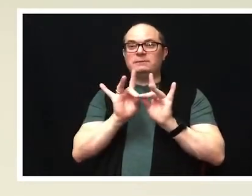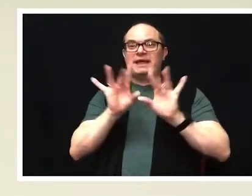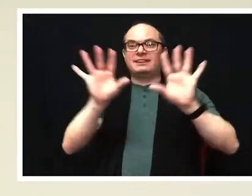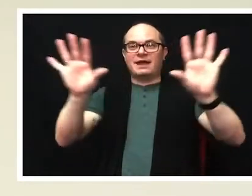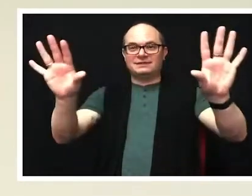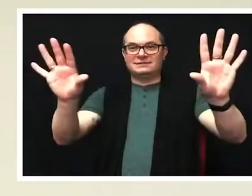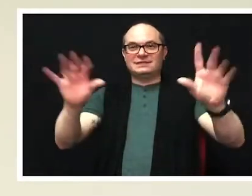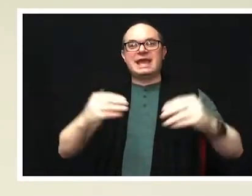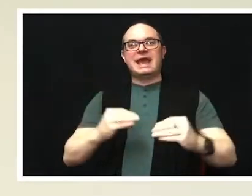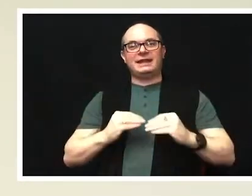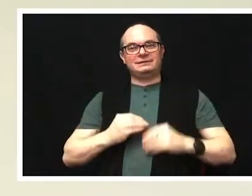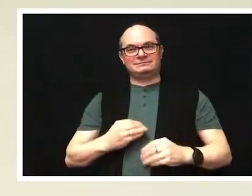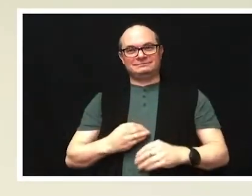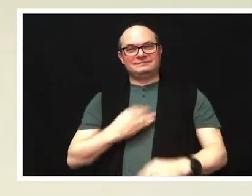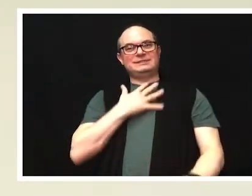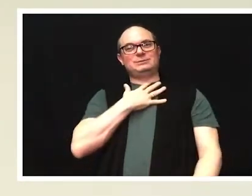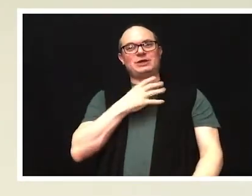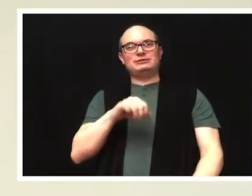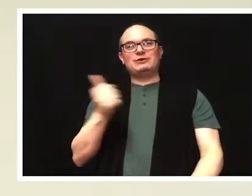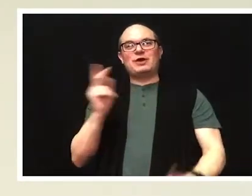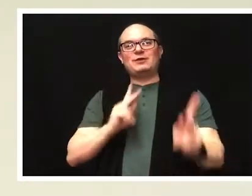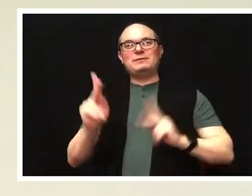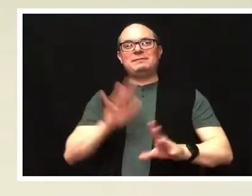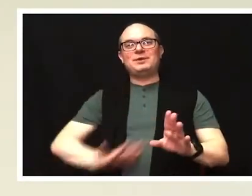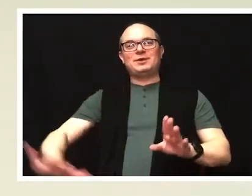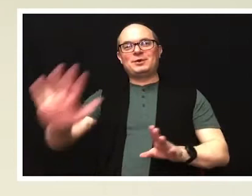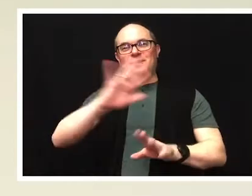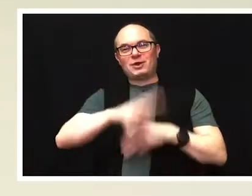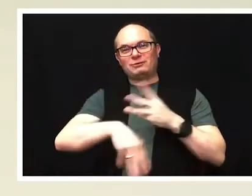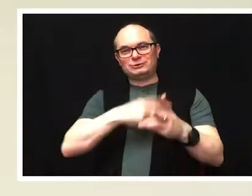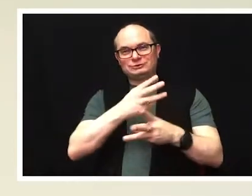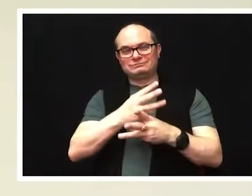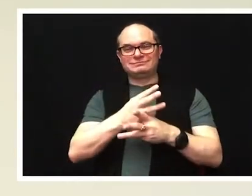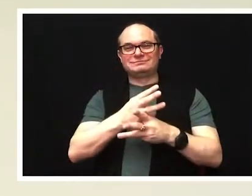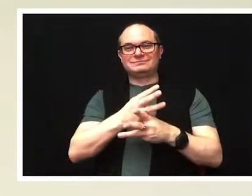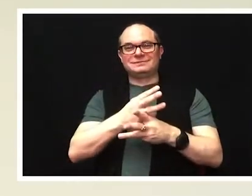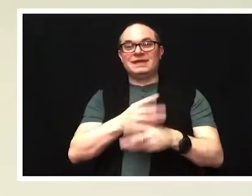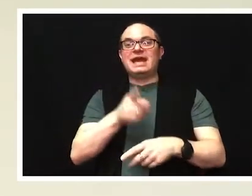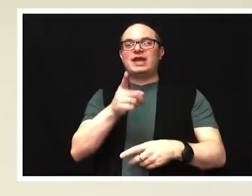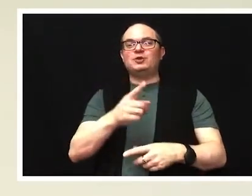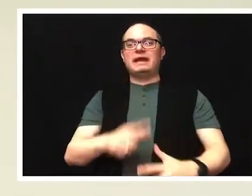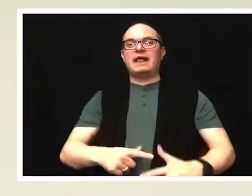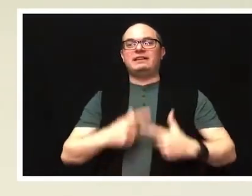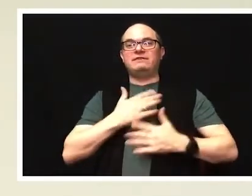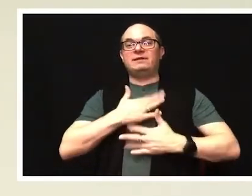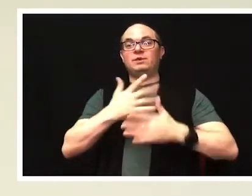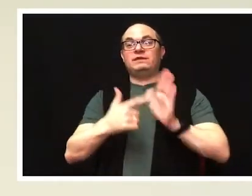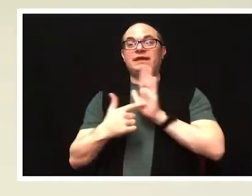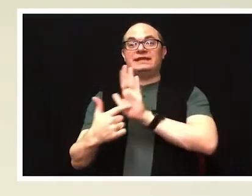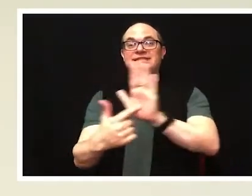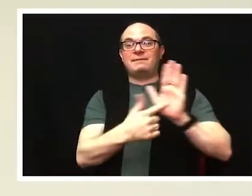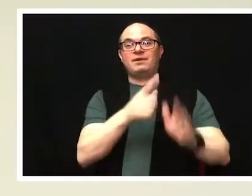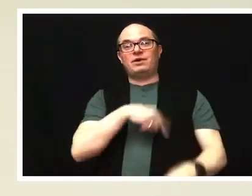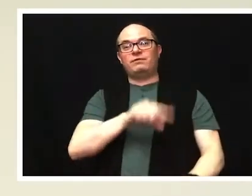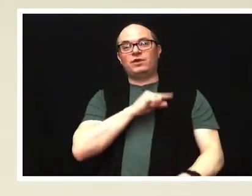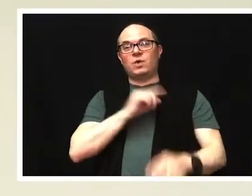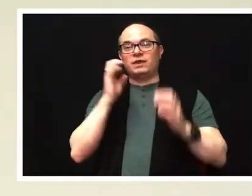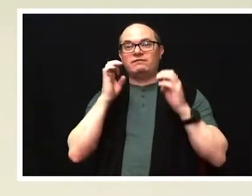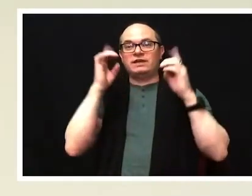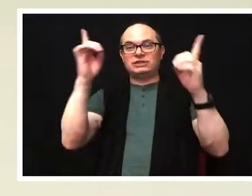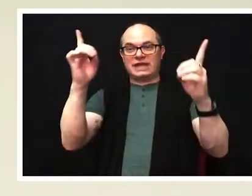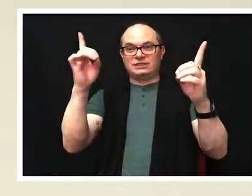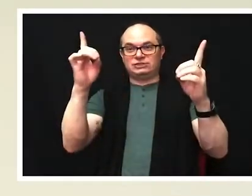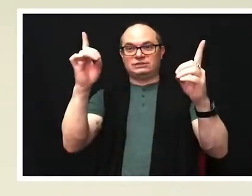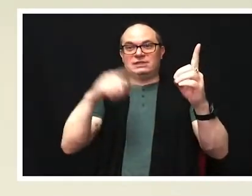and inspiration to those around you and ultimately to the world, and be a living, breathing example of the quality of